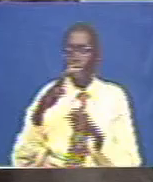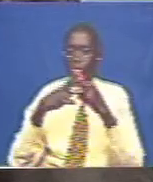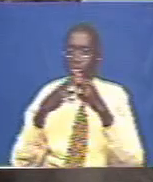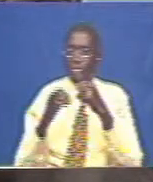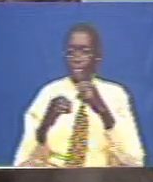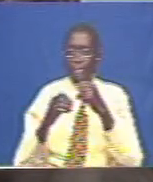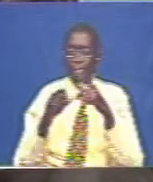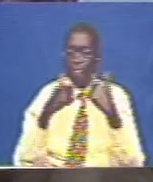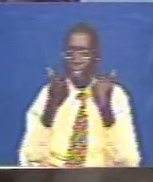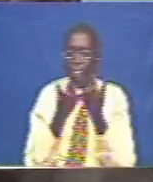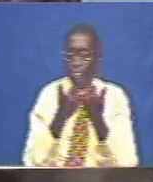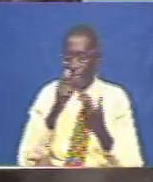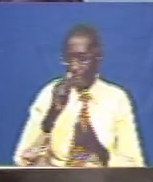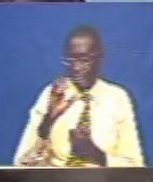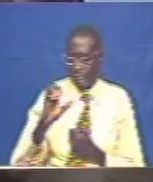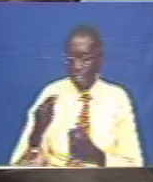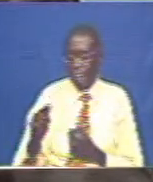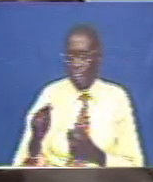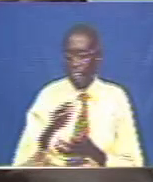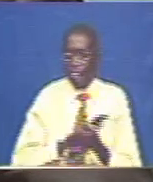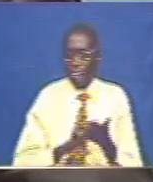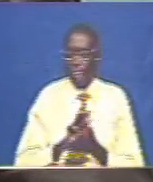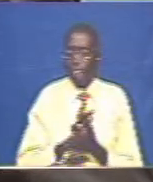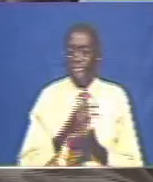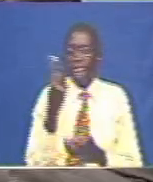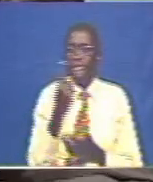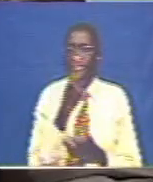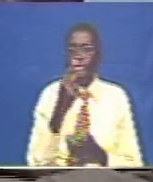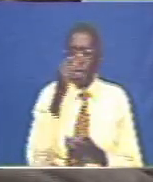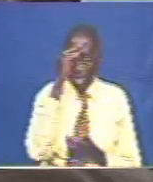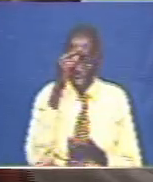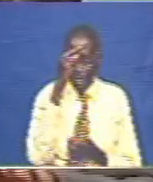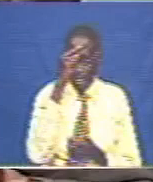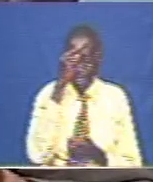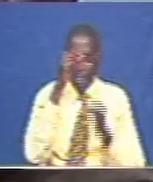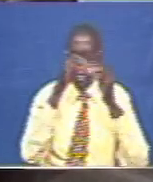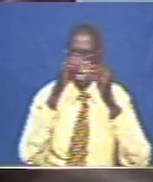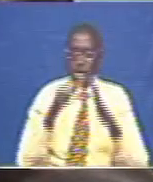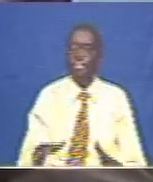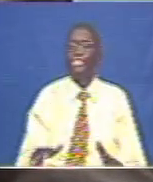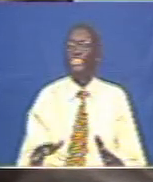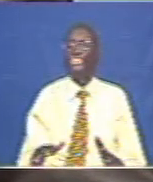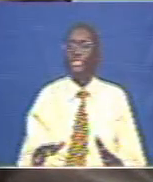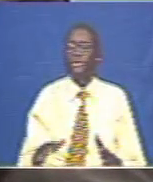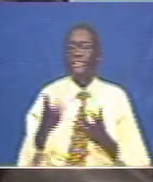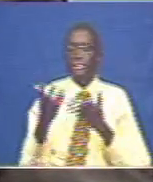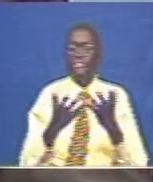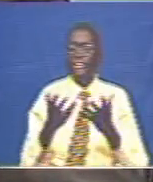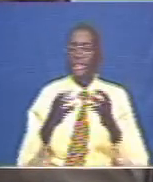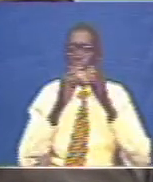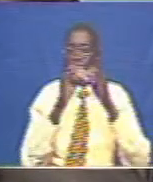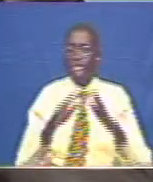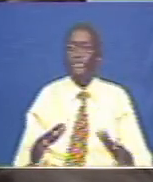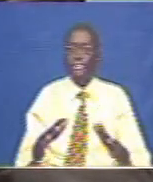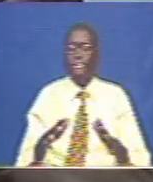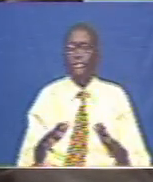Act, which was based on a single government. And now there is a devolution. Services have been devolved, but